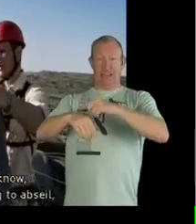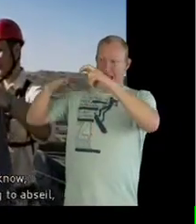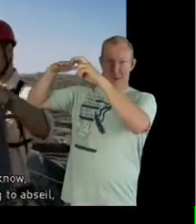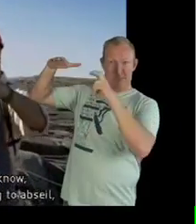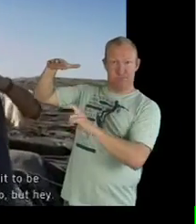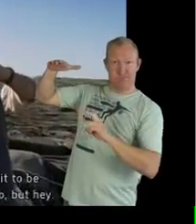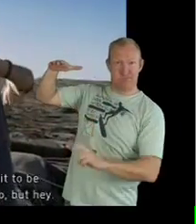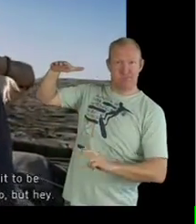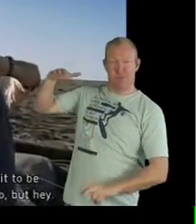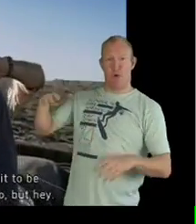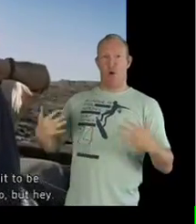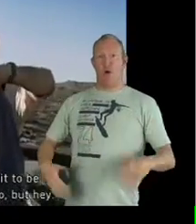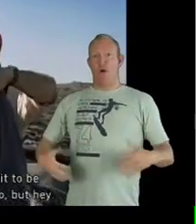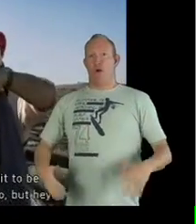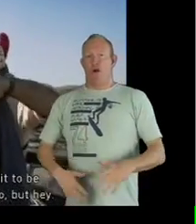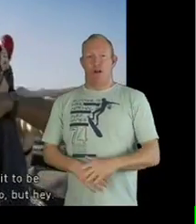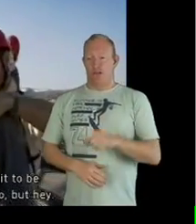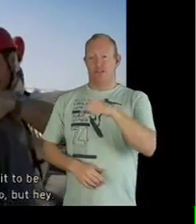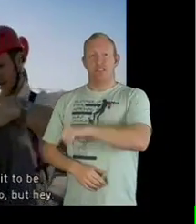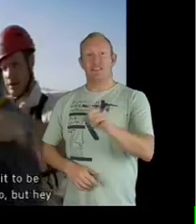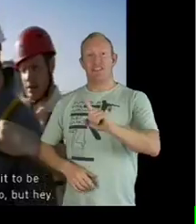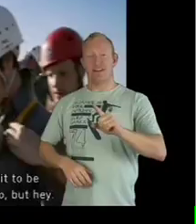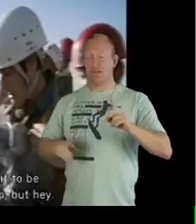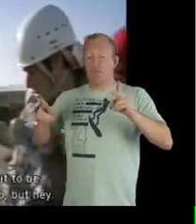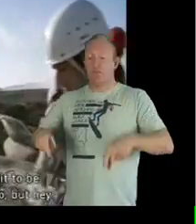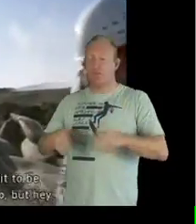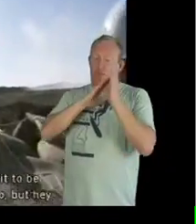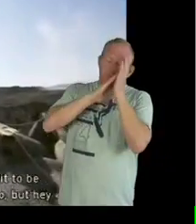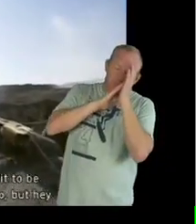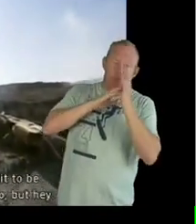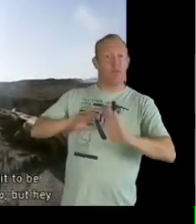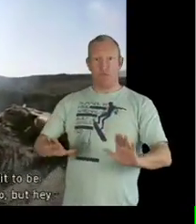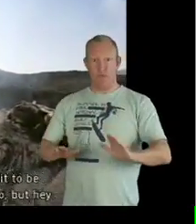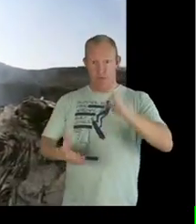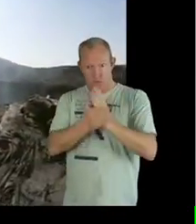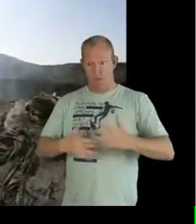going to abseil. You kind of didn't want it to be down into an active volcano, but hey.